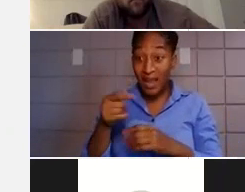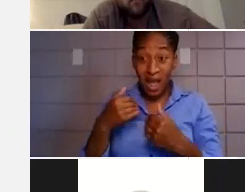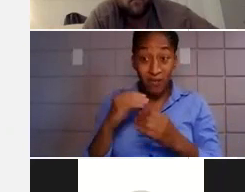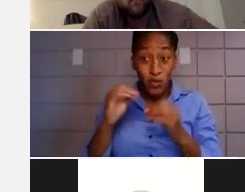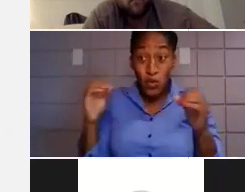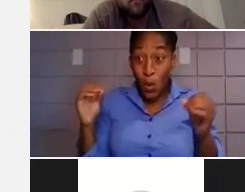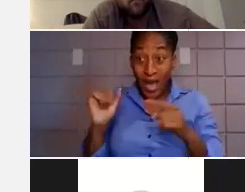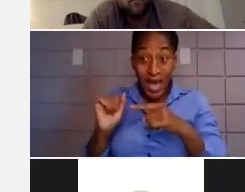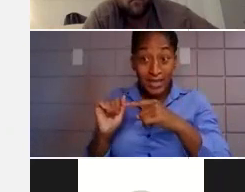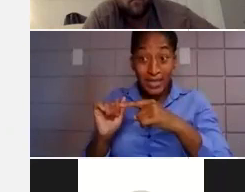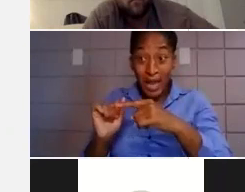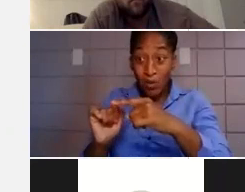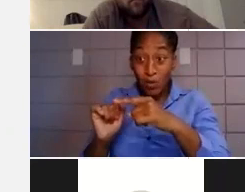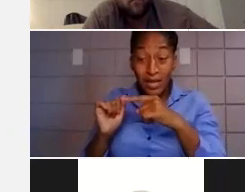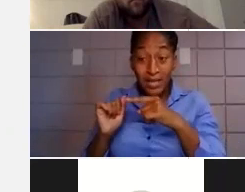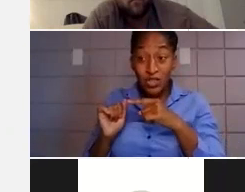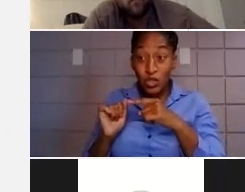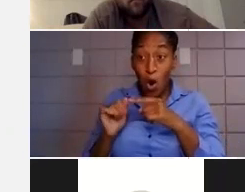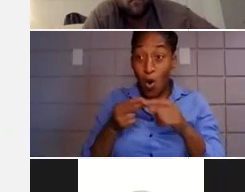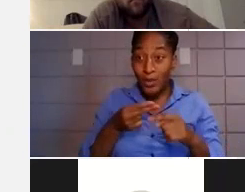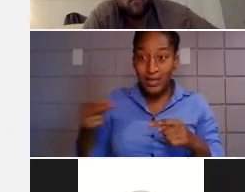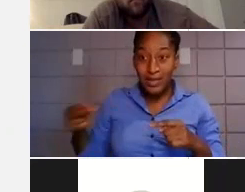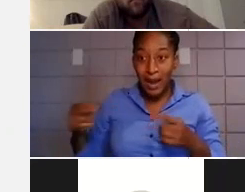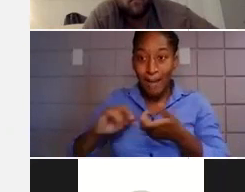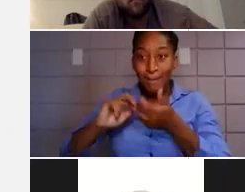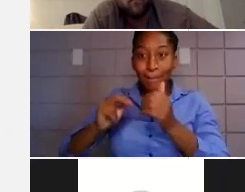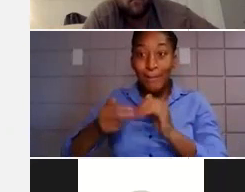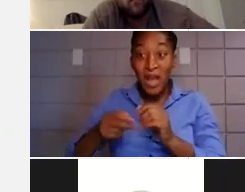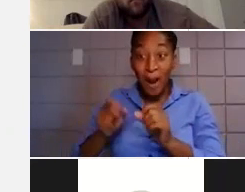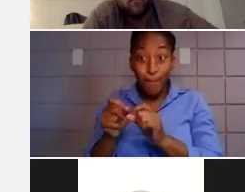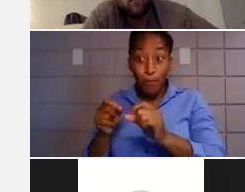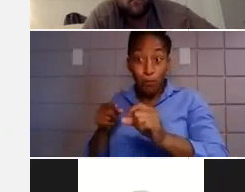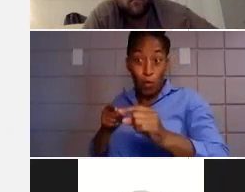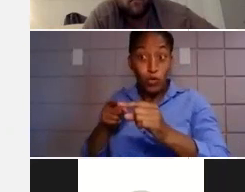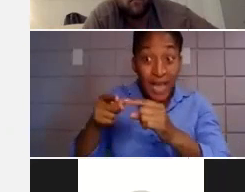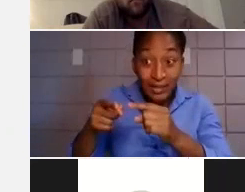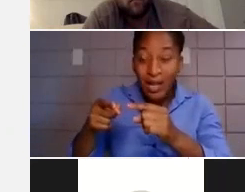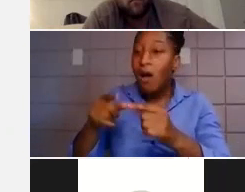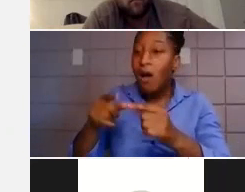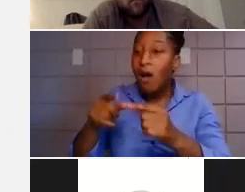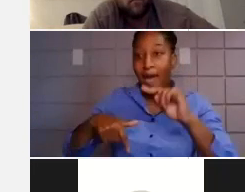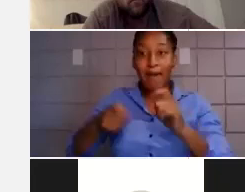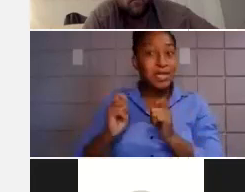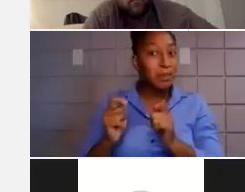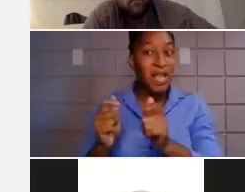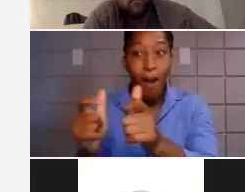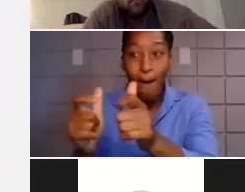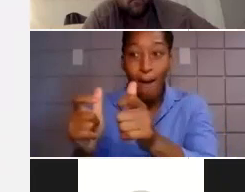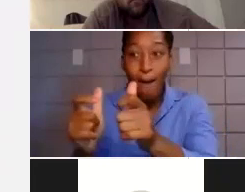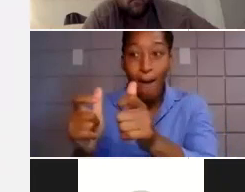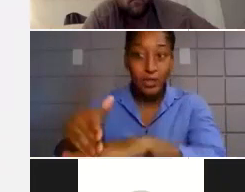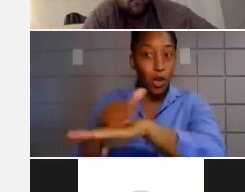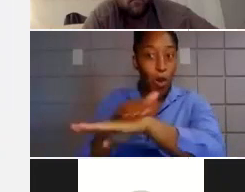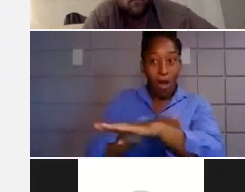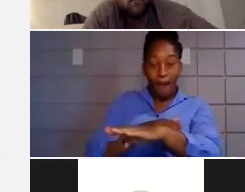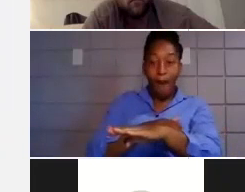down horizontally. It means that the velocity in the X direction is constant. As you see here on